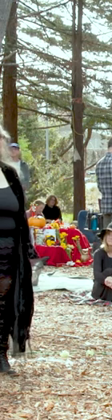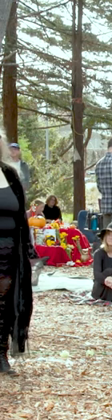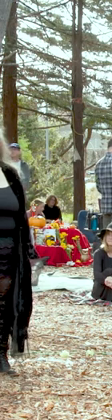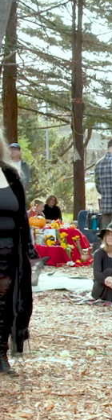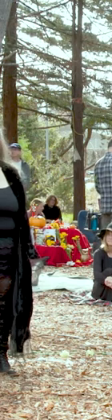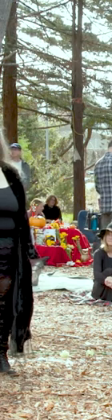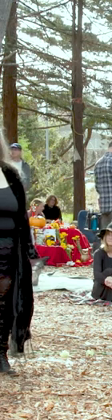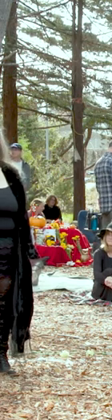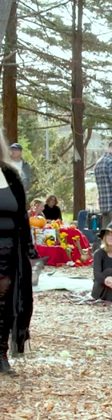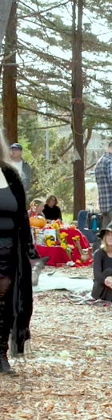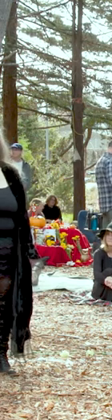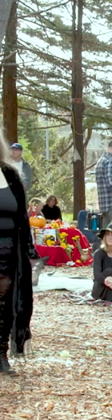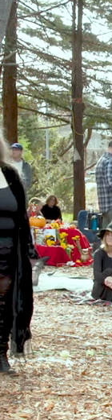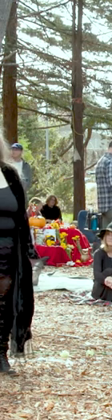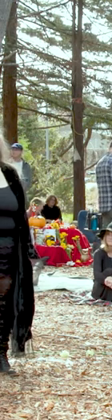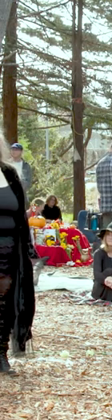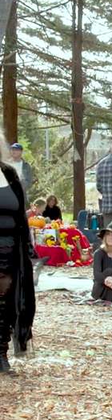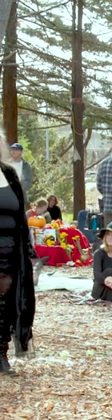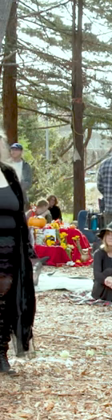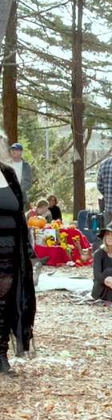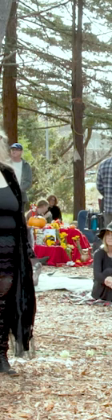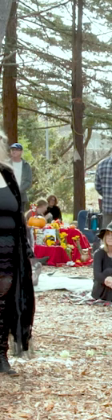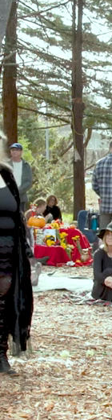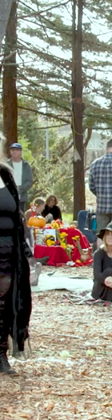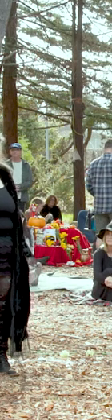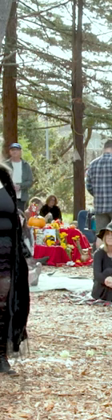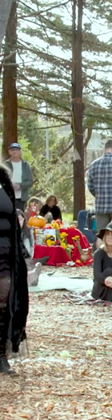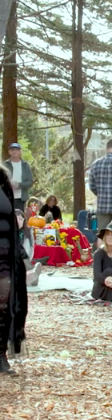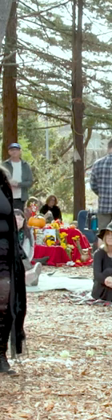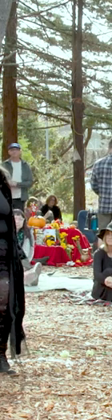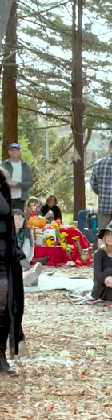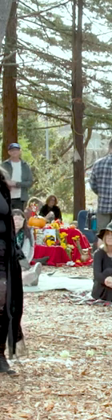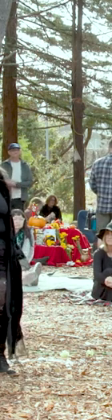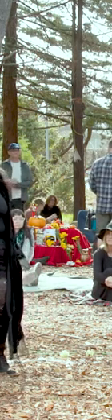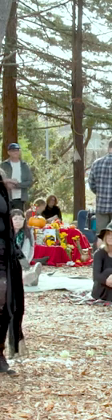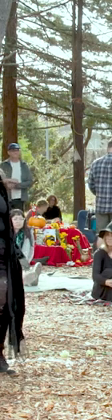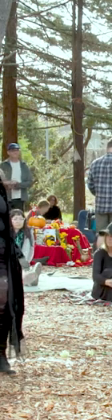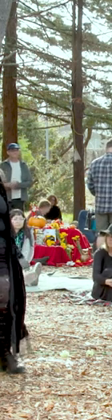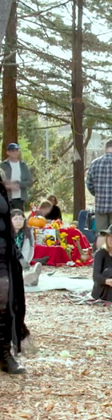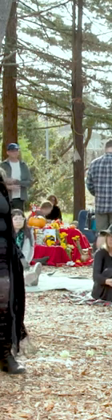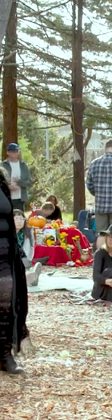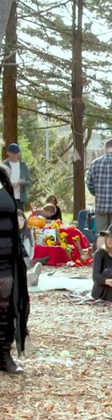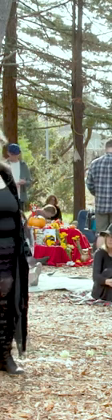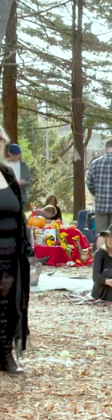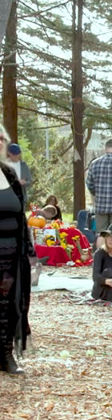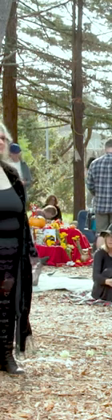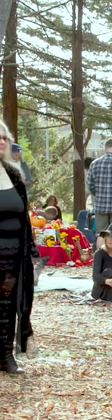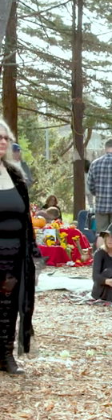What is remembered lives. Bernice Dolly Crawford, Blackberry,